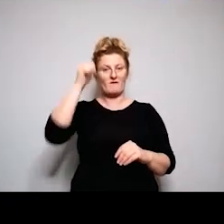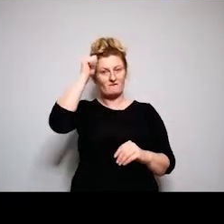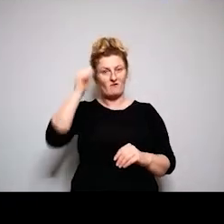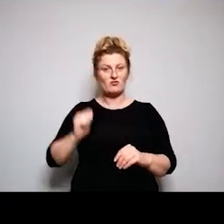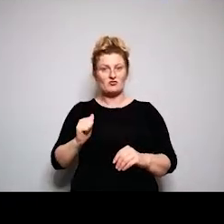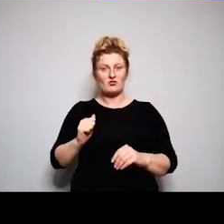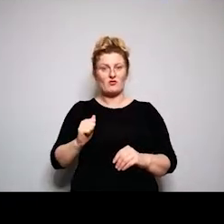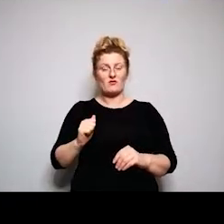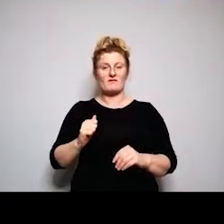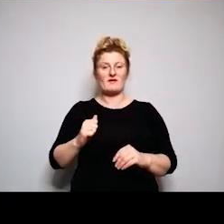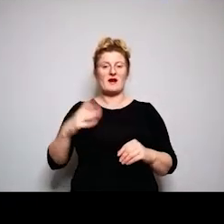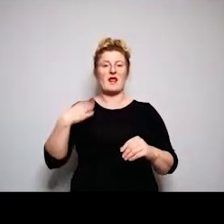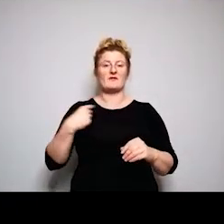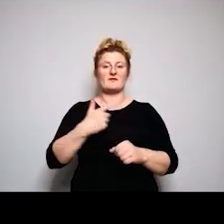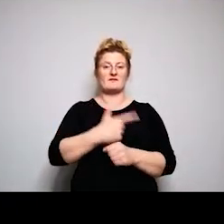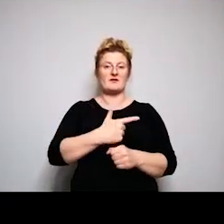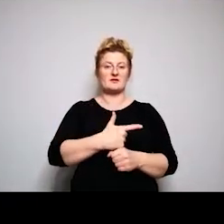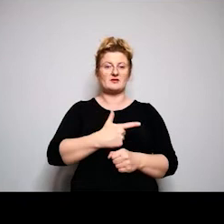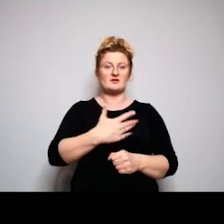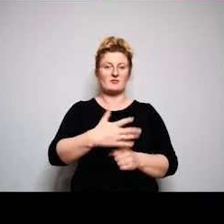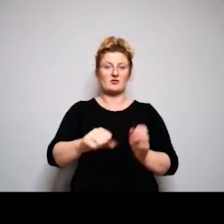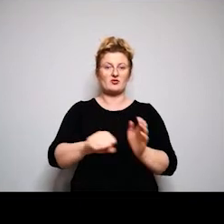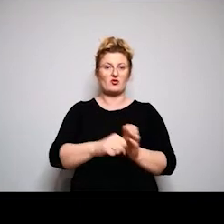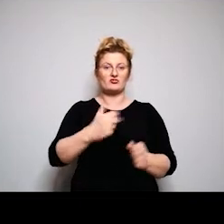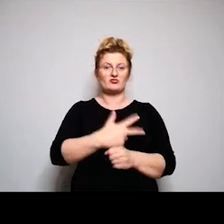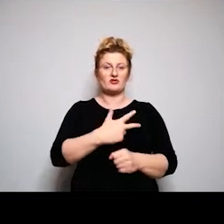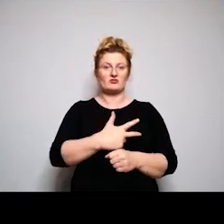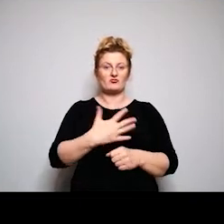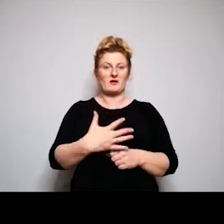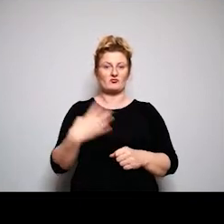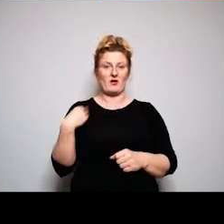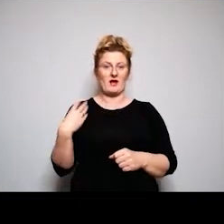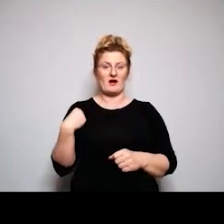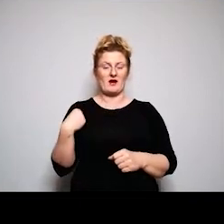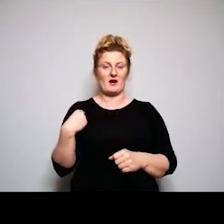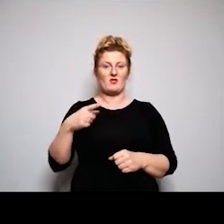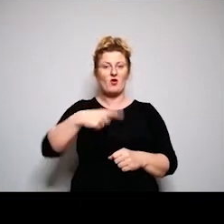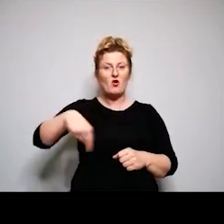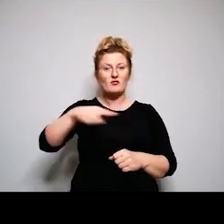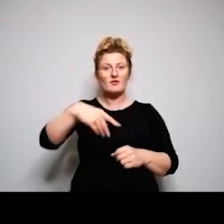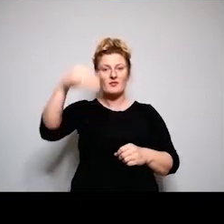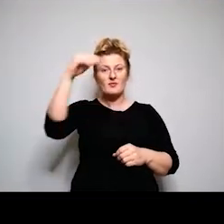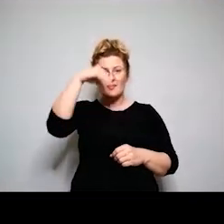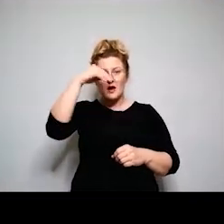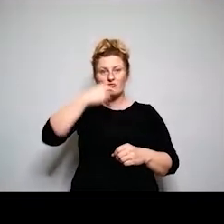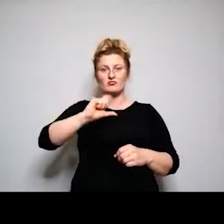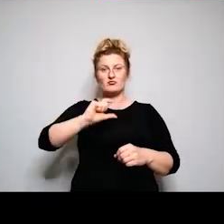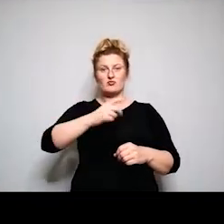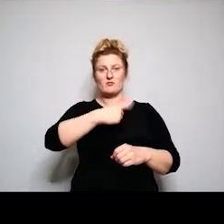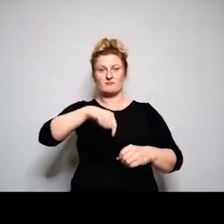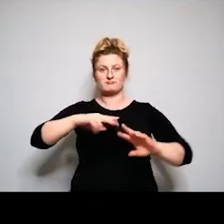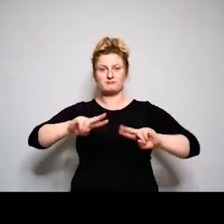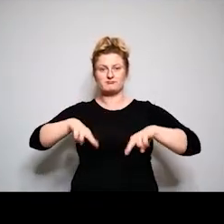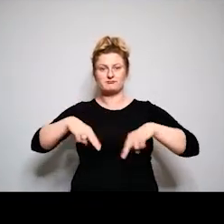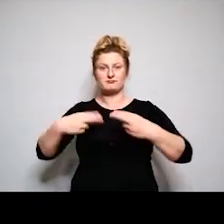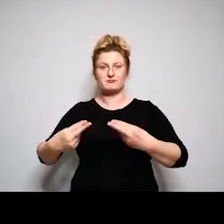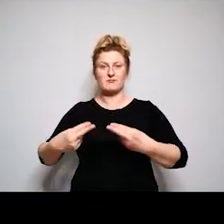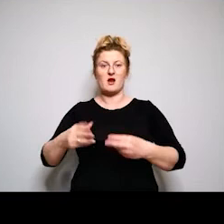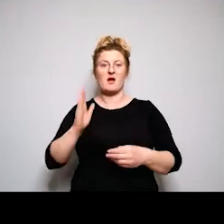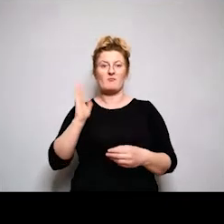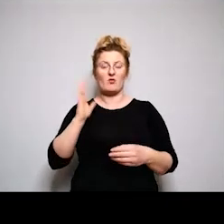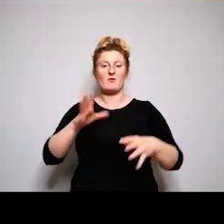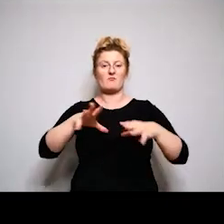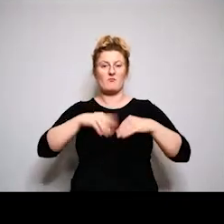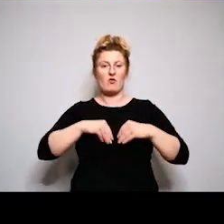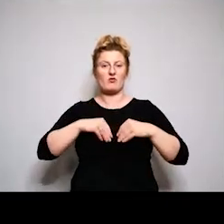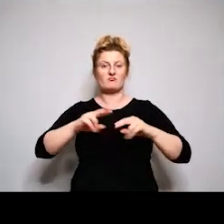can replicate it. They can take it everywhere, and they can do it. They can practice it. So if you can teach 2,000 people that is